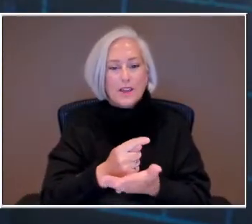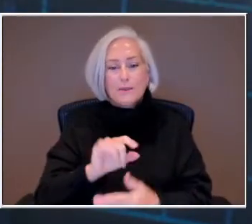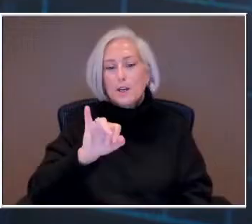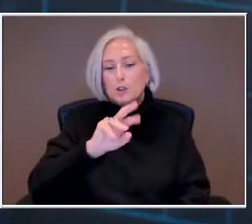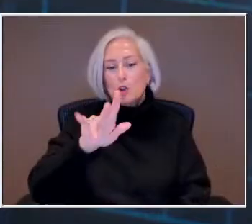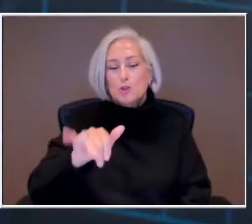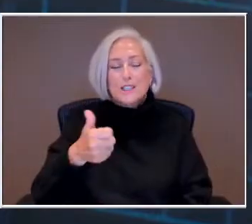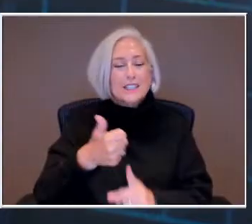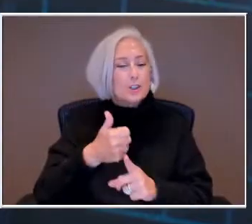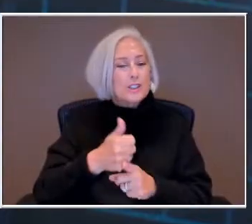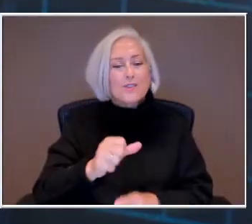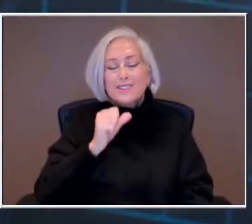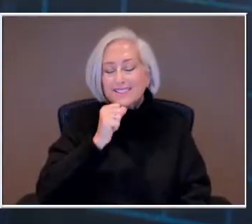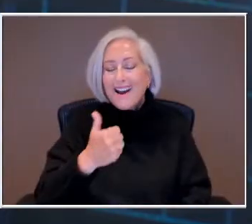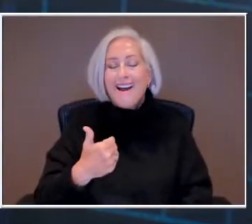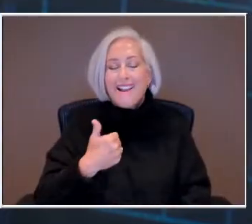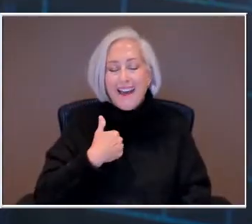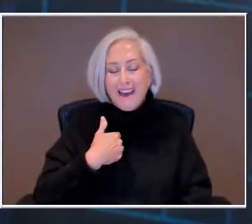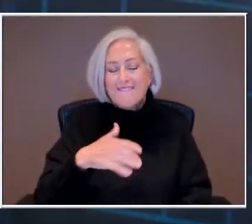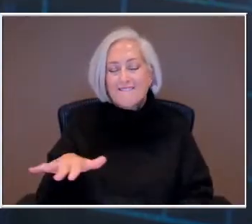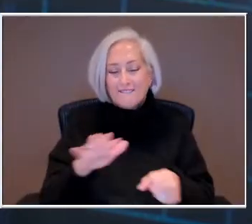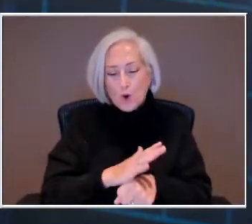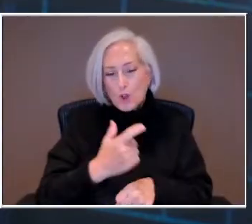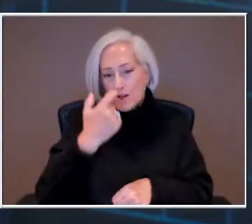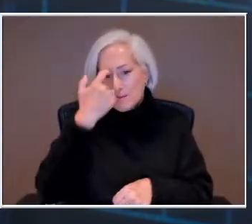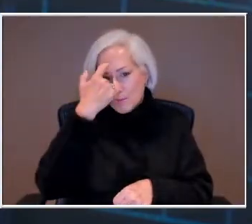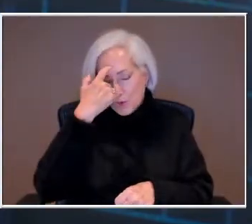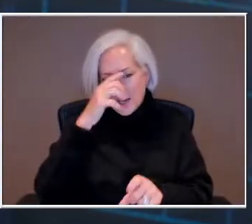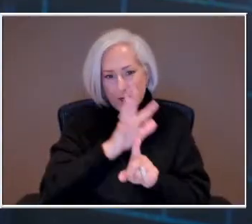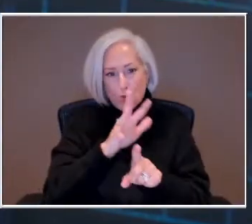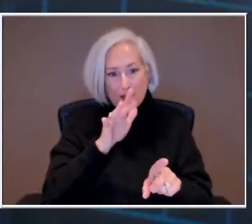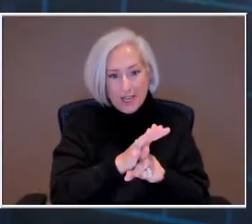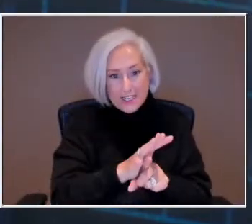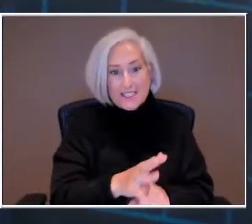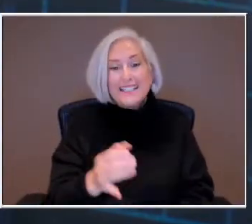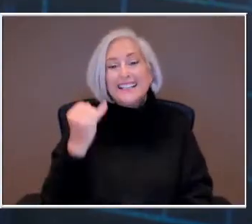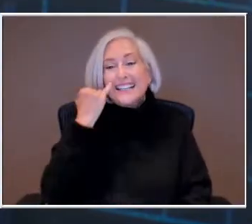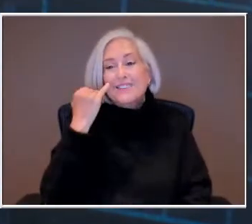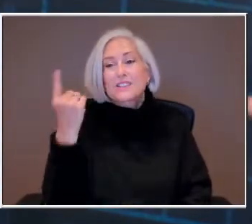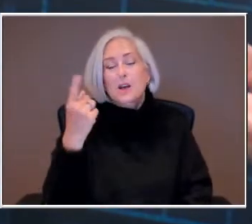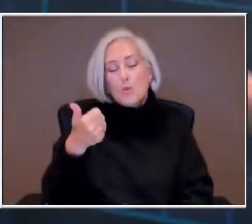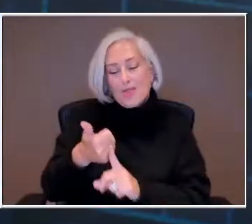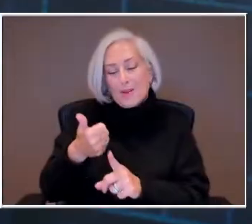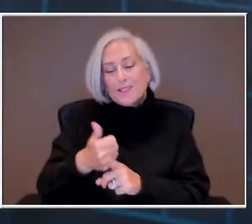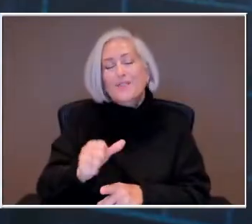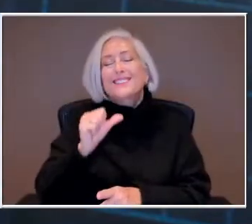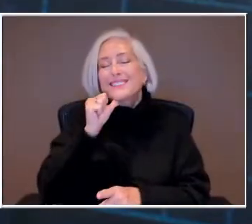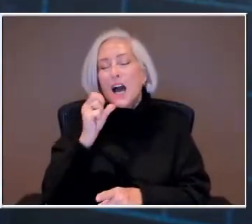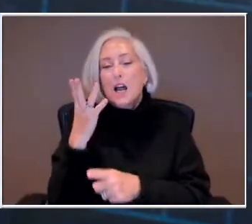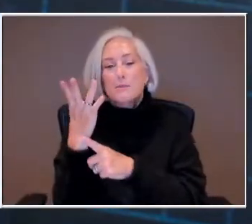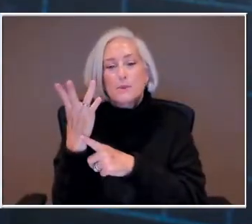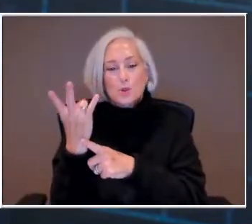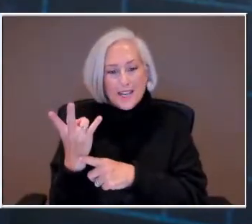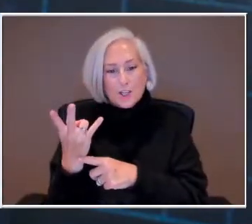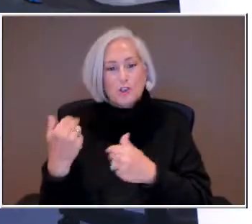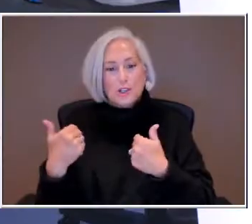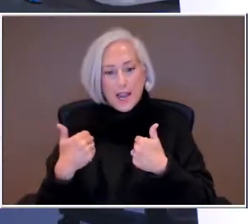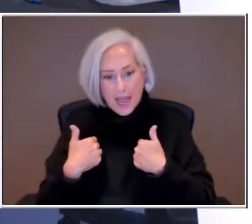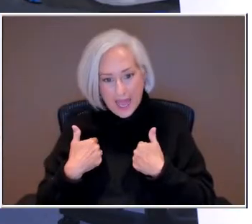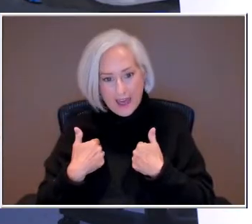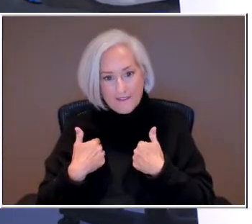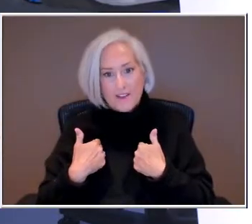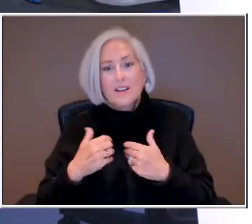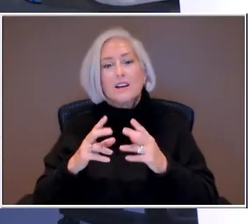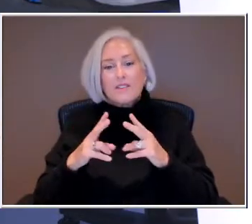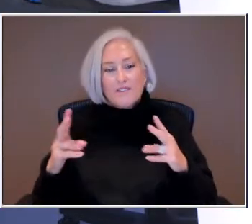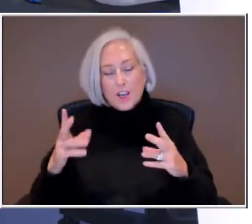have the whole brain. But in patients that does not have a mutation, and sometimes they're very symptomatic, then sometimes we have to use whole brain. Yeah, and many times